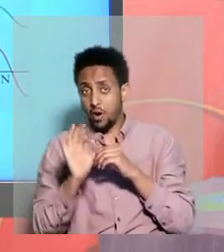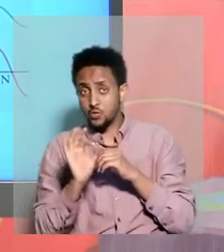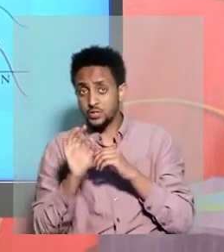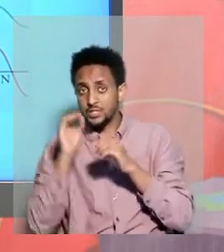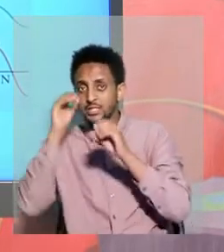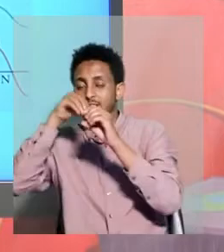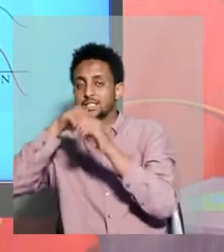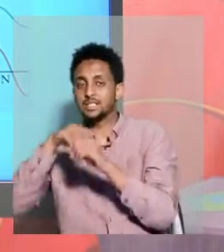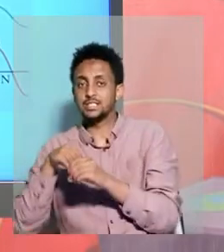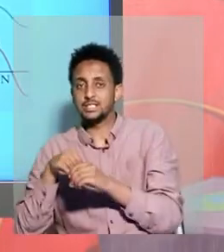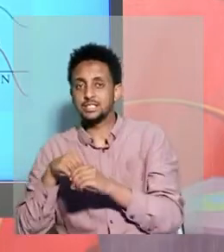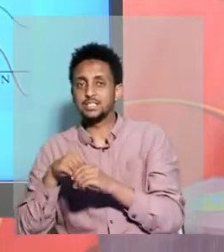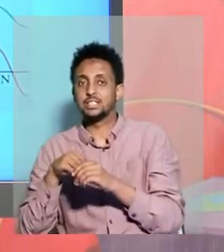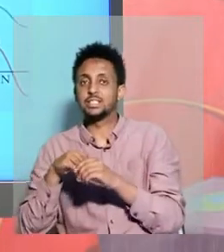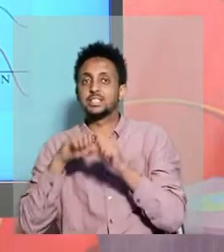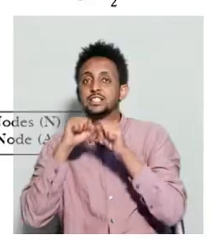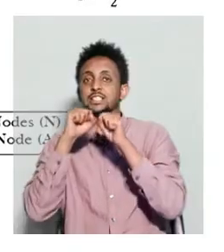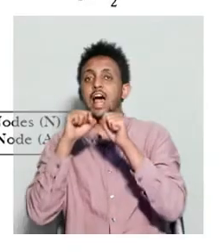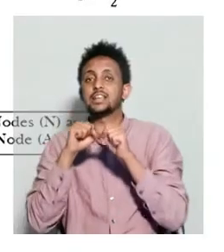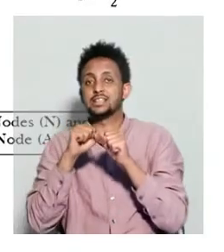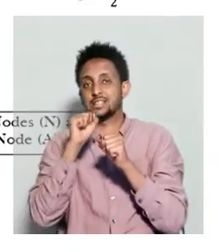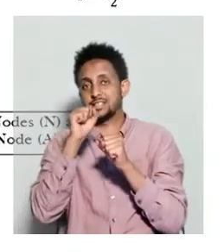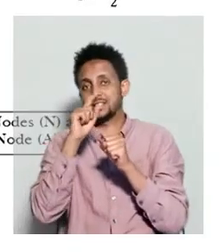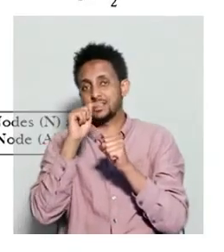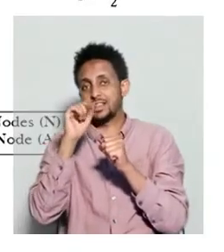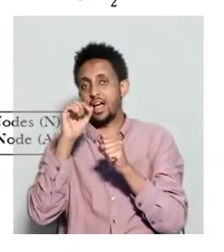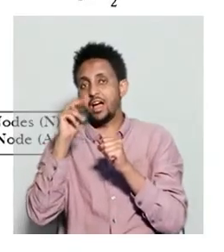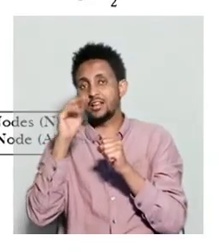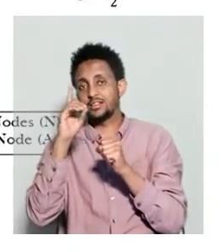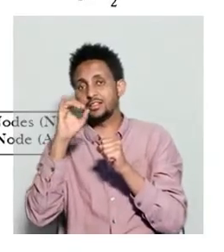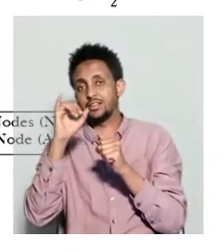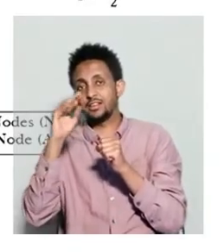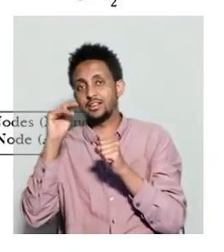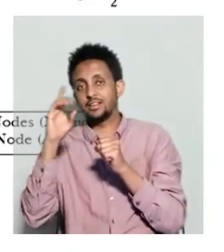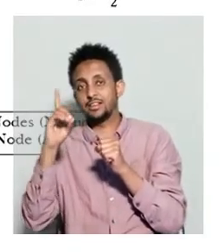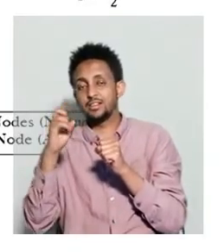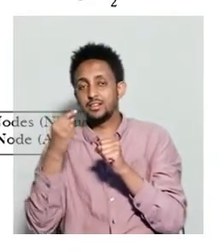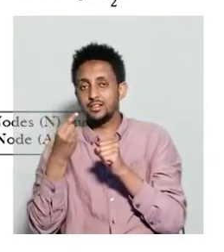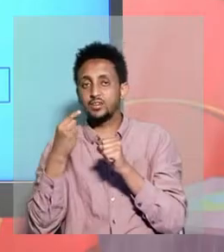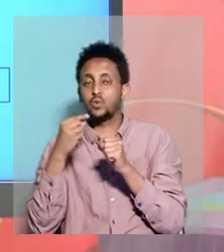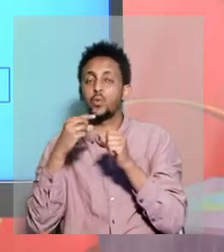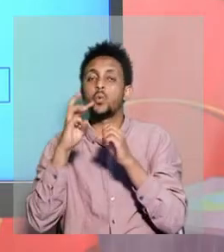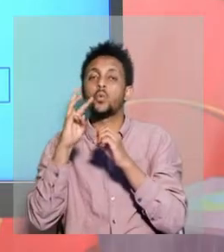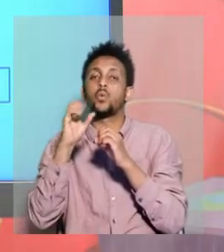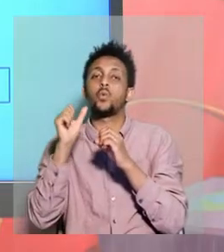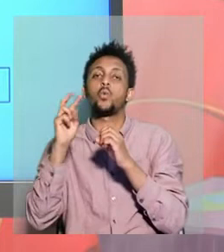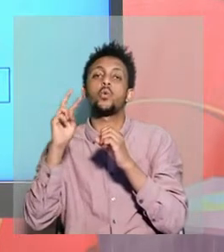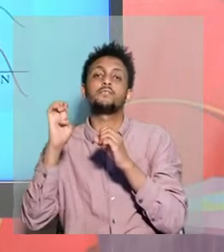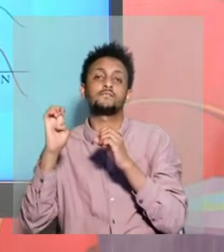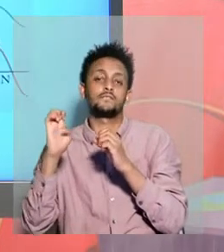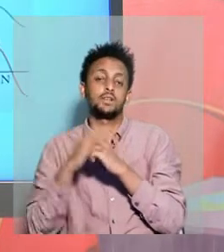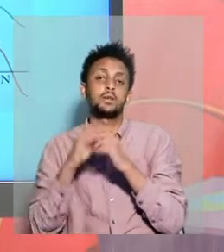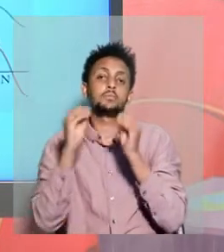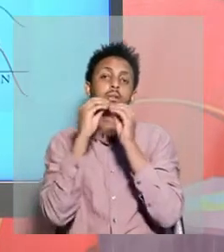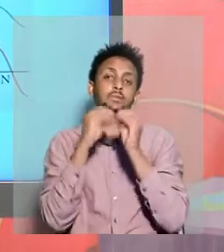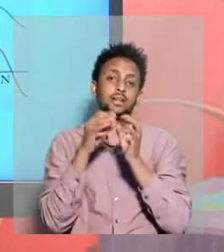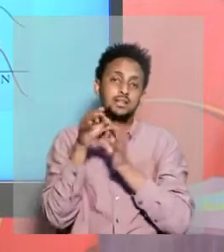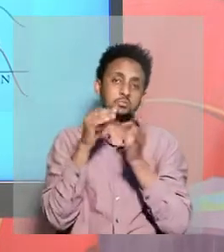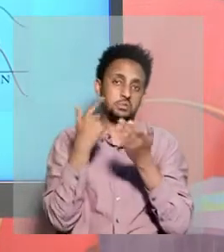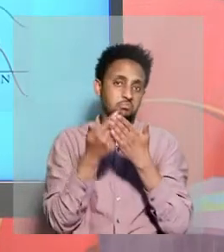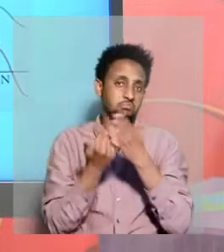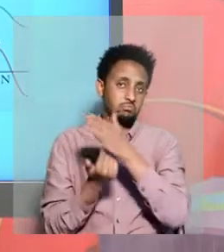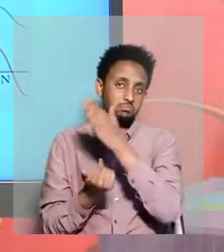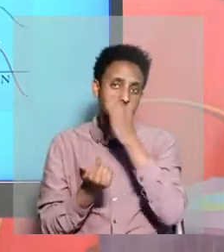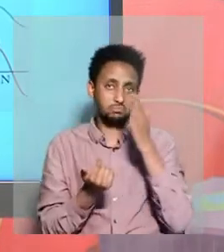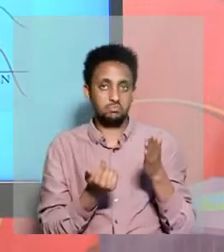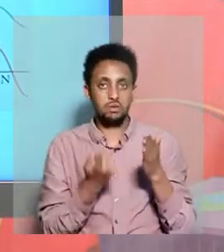in standing waves. And the distance between 2 successive nodes and antinodes can be mathematically expressed like this.